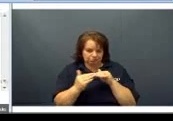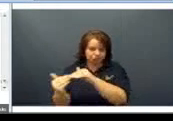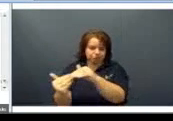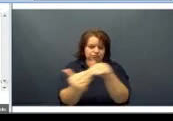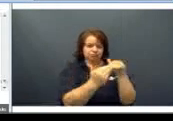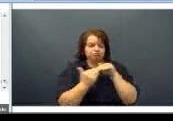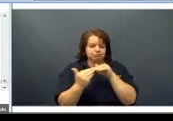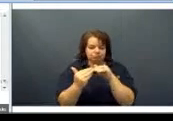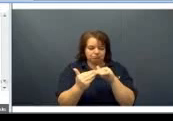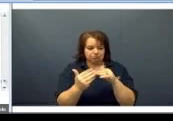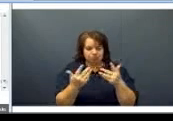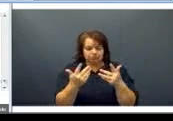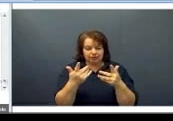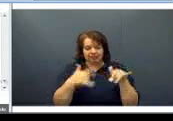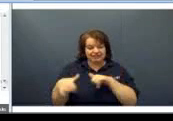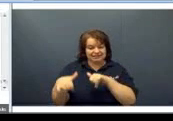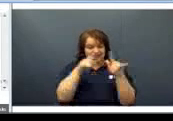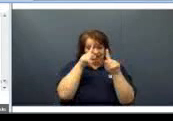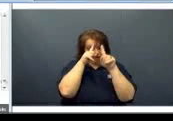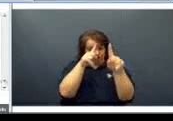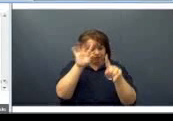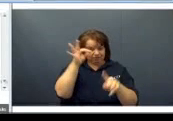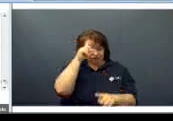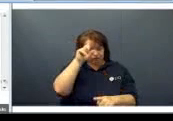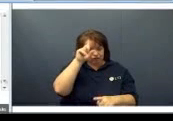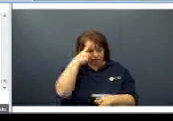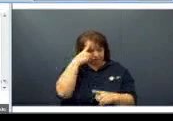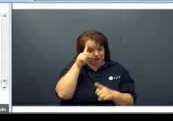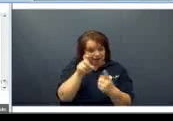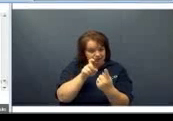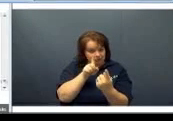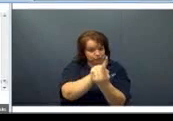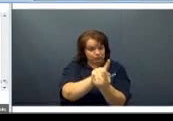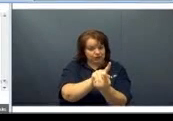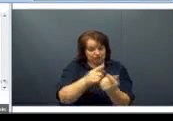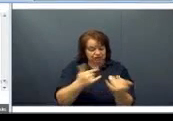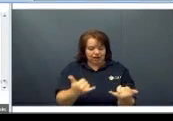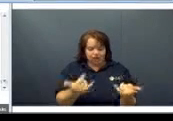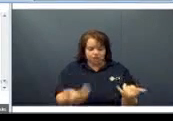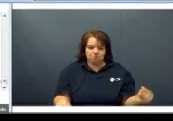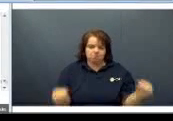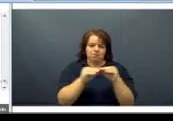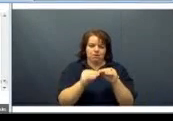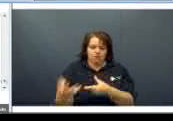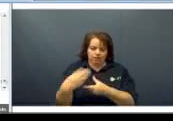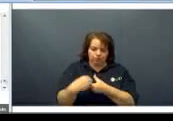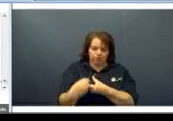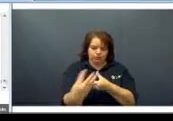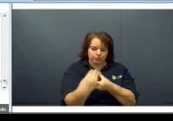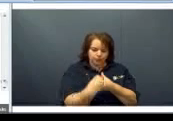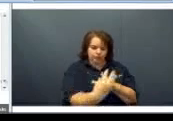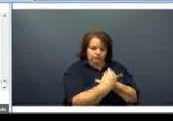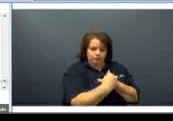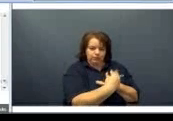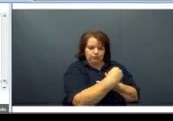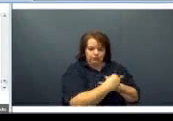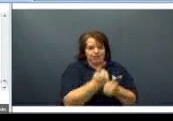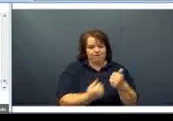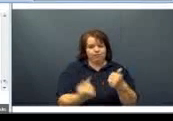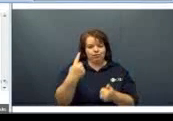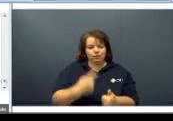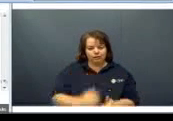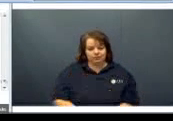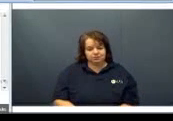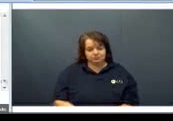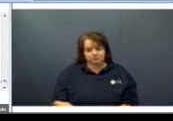everyone. And the standard that the federal government has to reach now is so much more